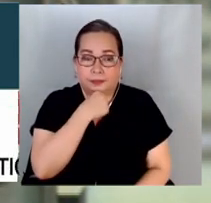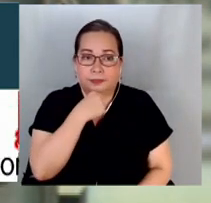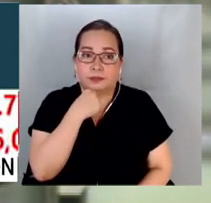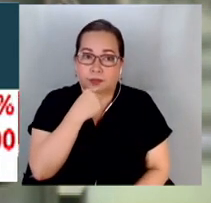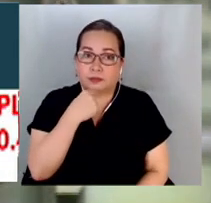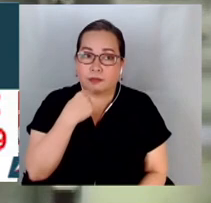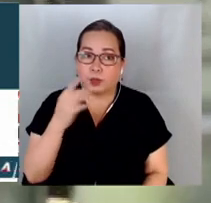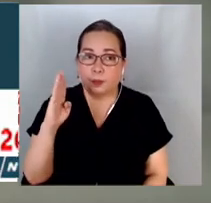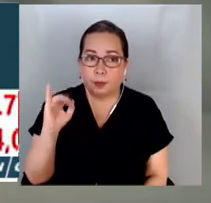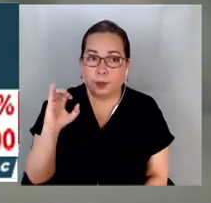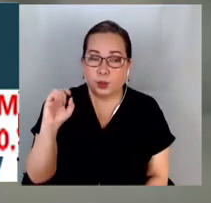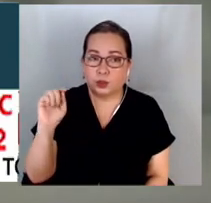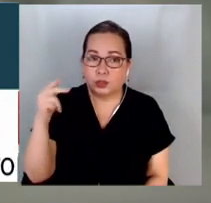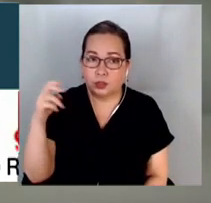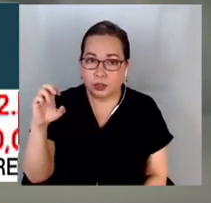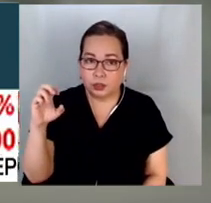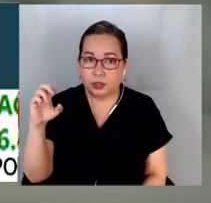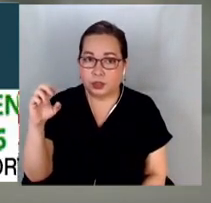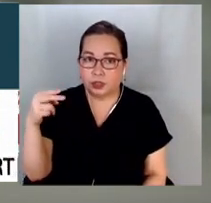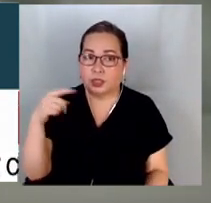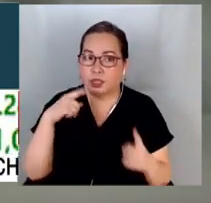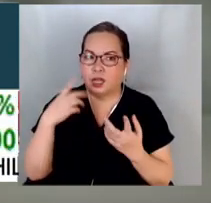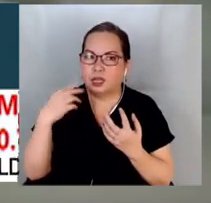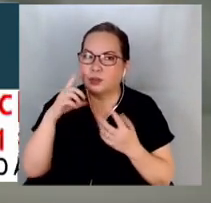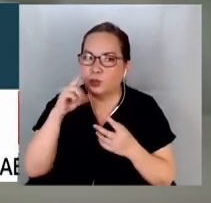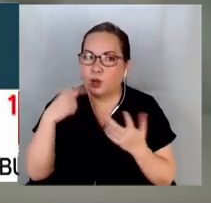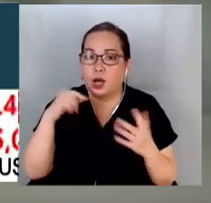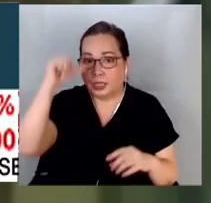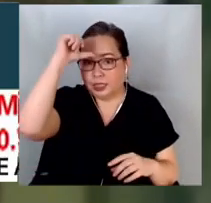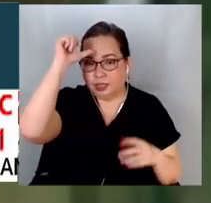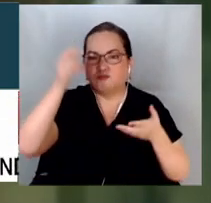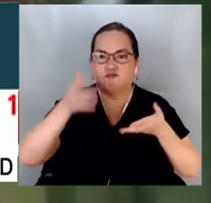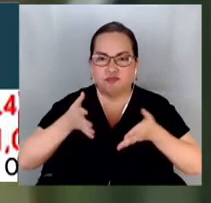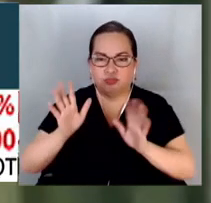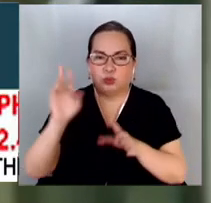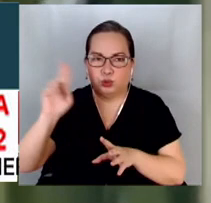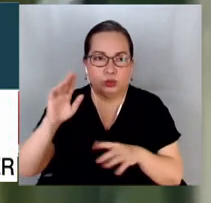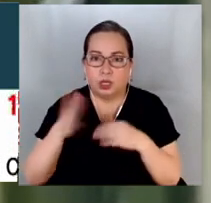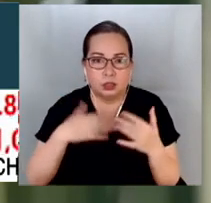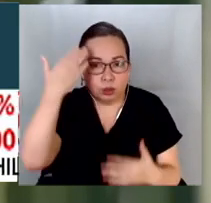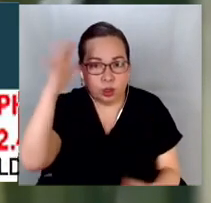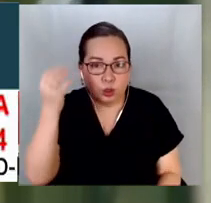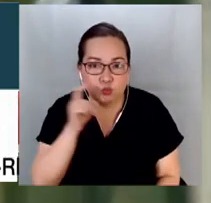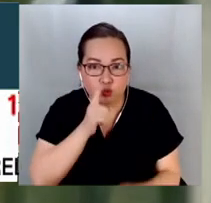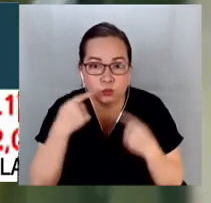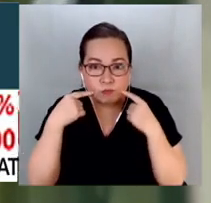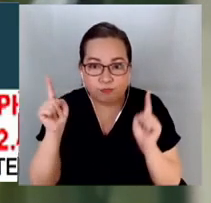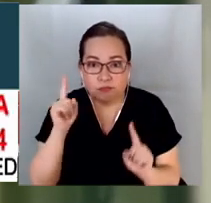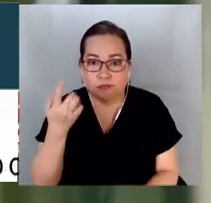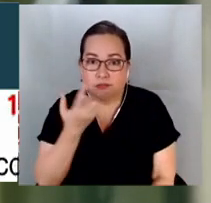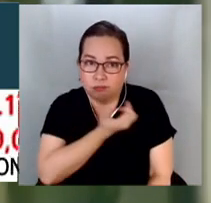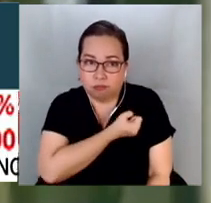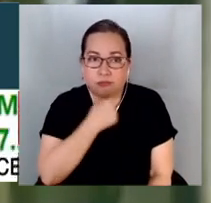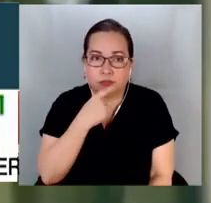Biotech was involved in controversy after the Indian government allowed its use without an efficacy rate. The company said in another report that it will